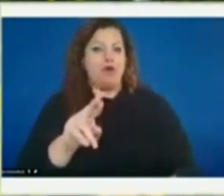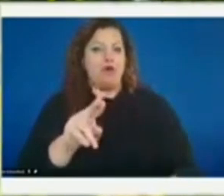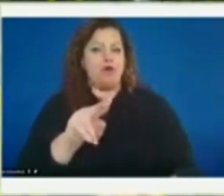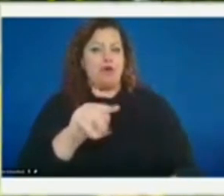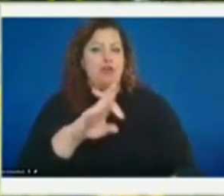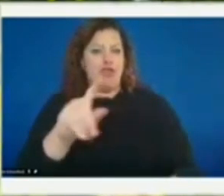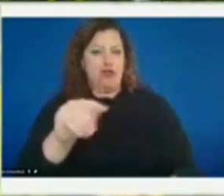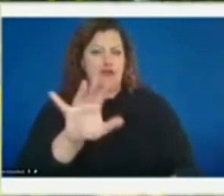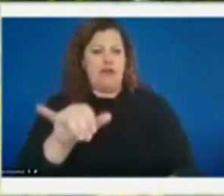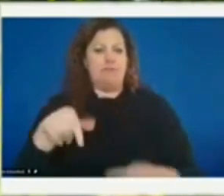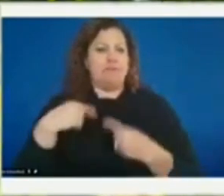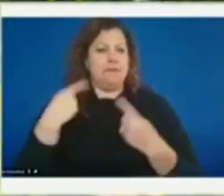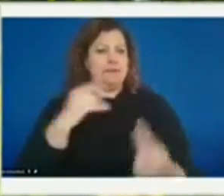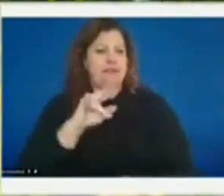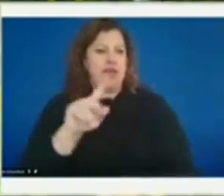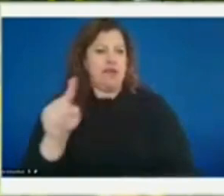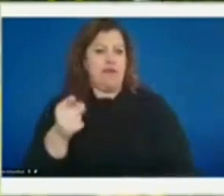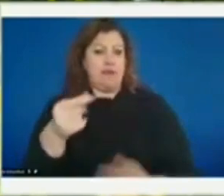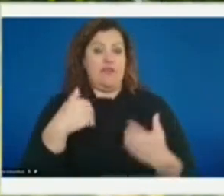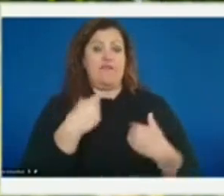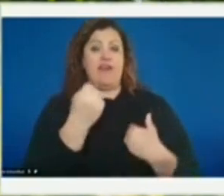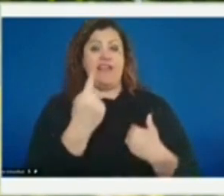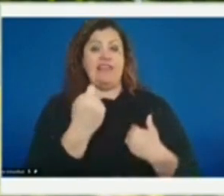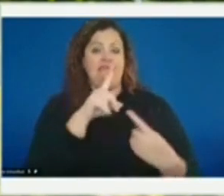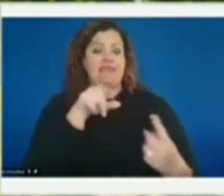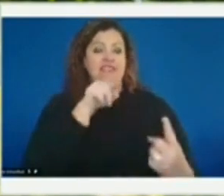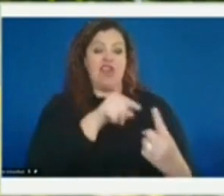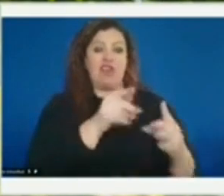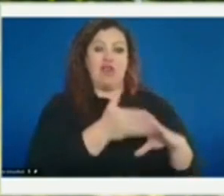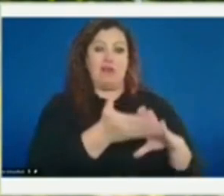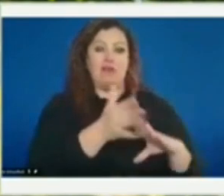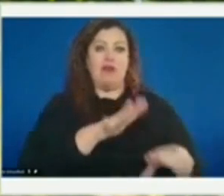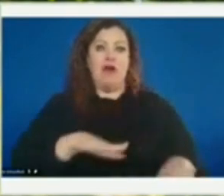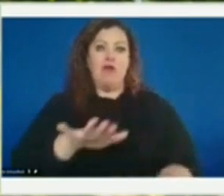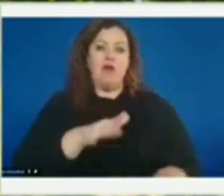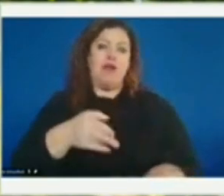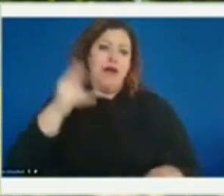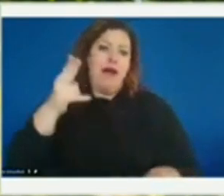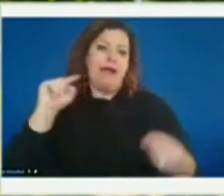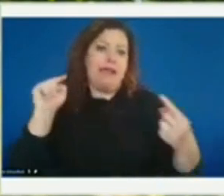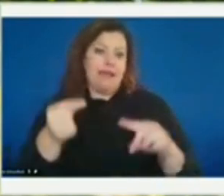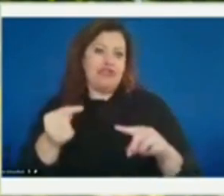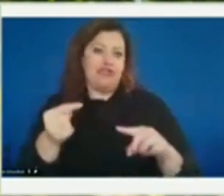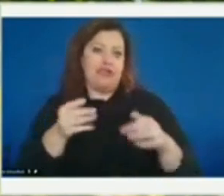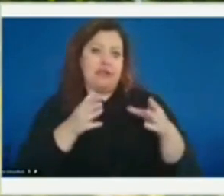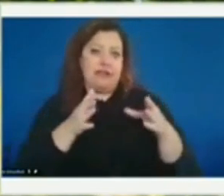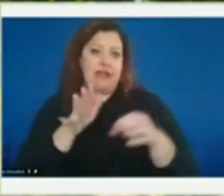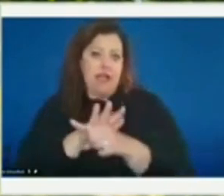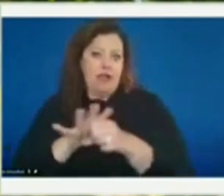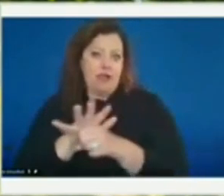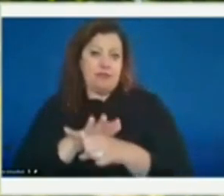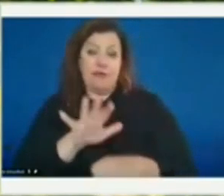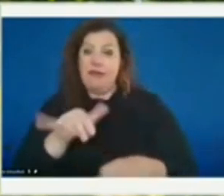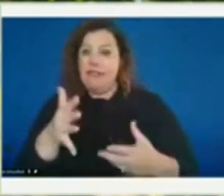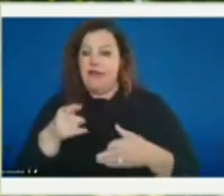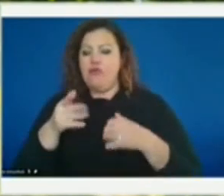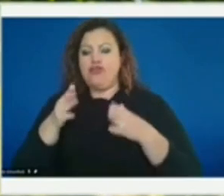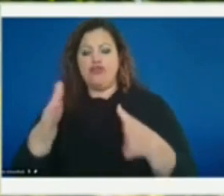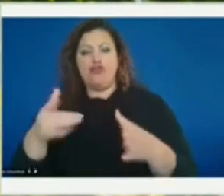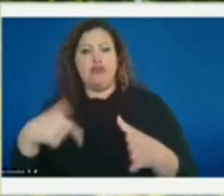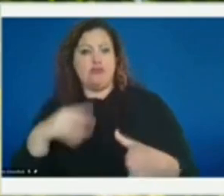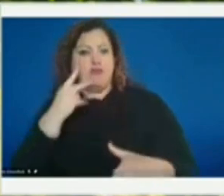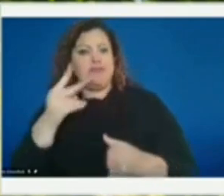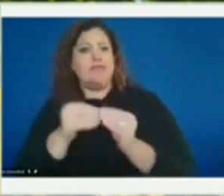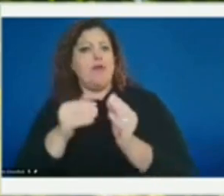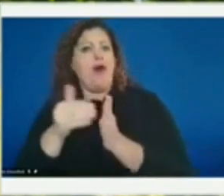conducted 11 targeted operations across high-injury network corridors. These are streets where we see a higher frequency of fatal